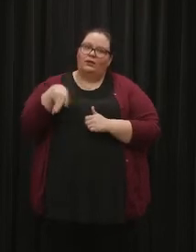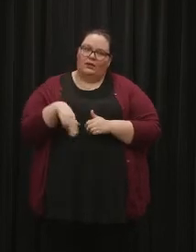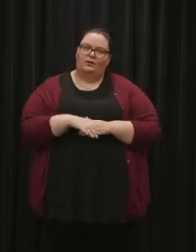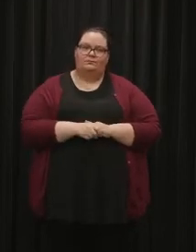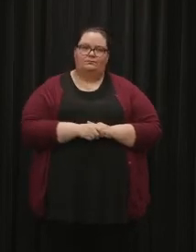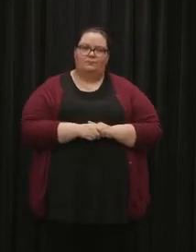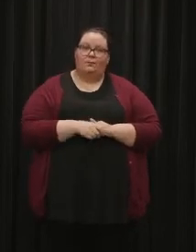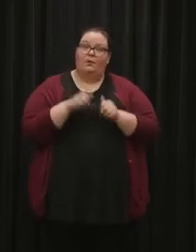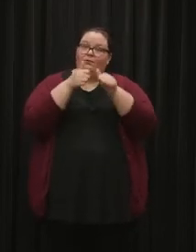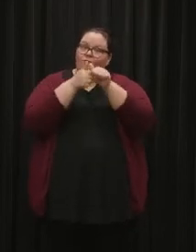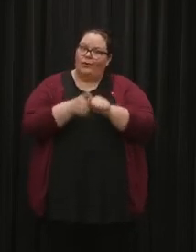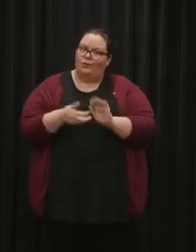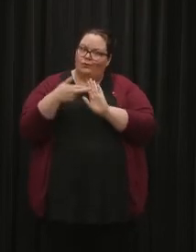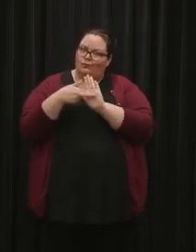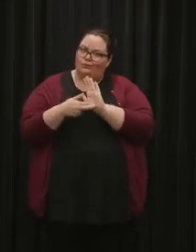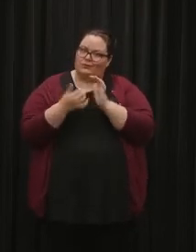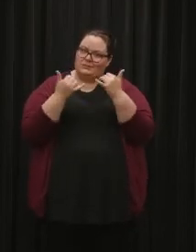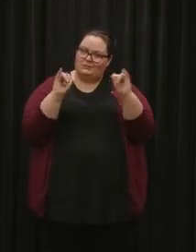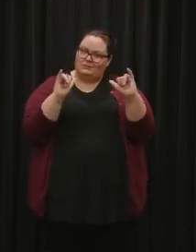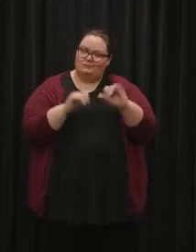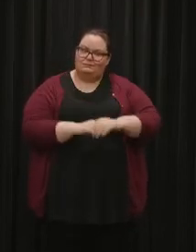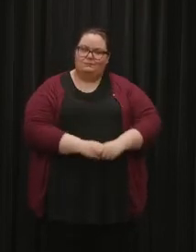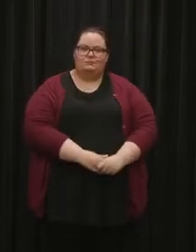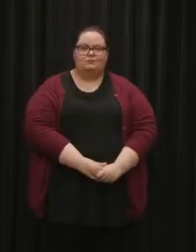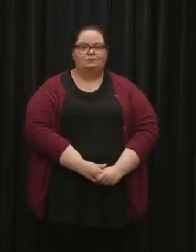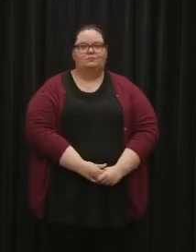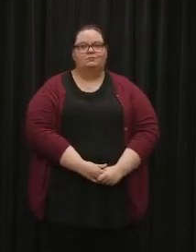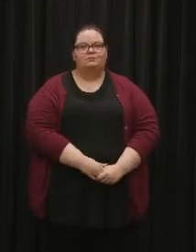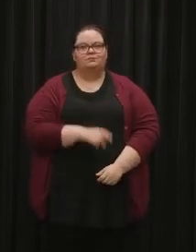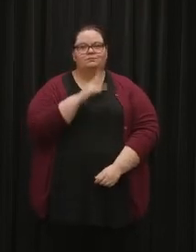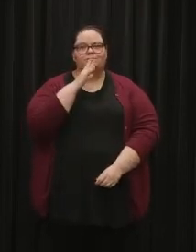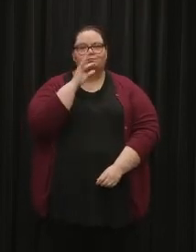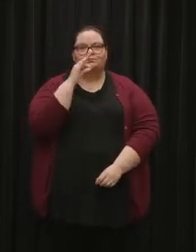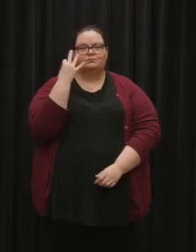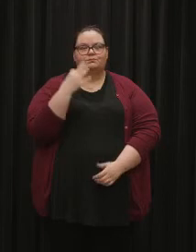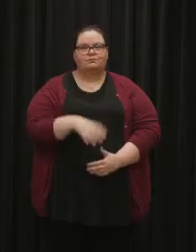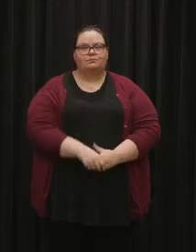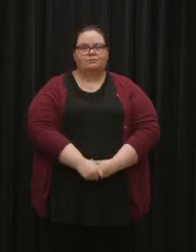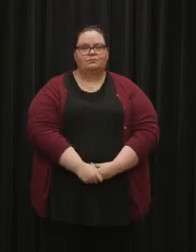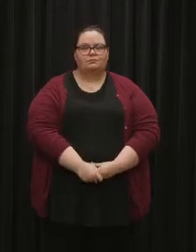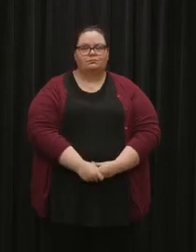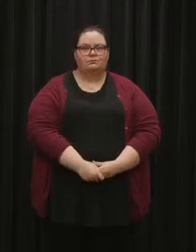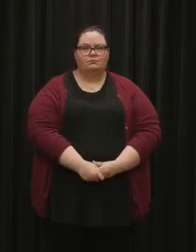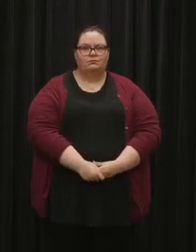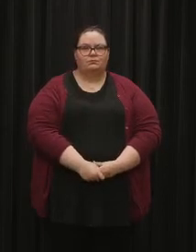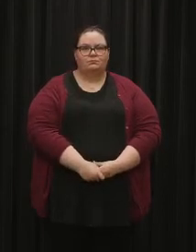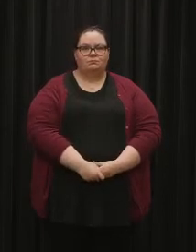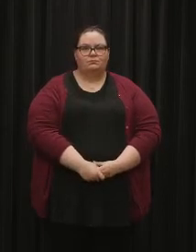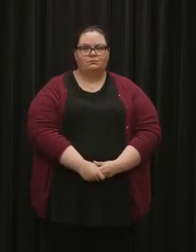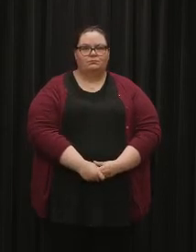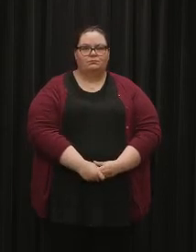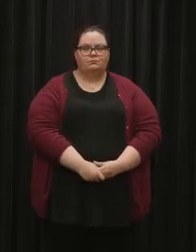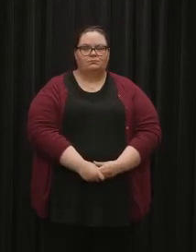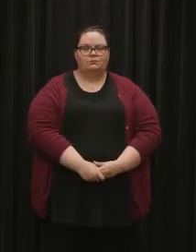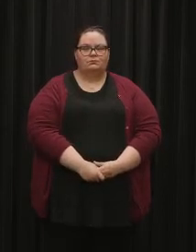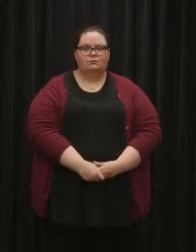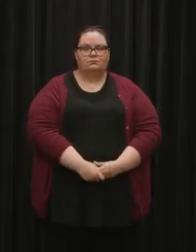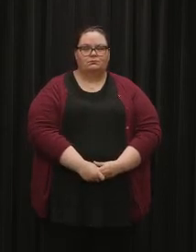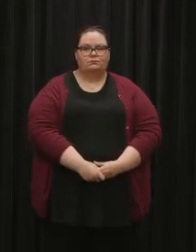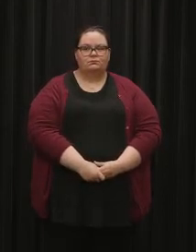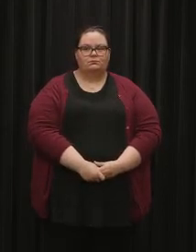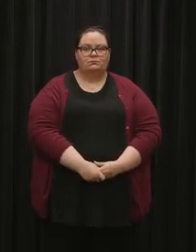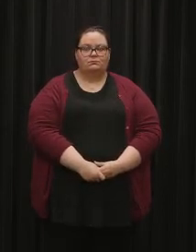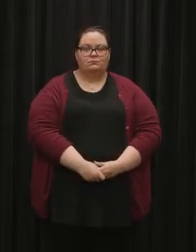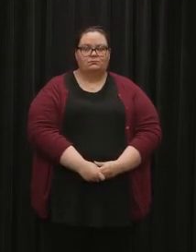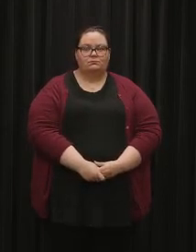province. We are so lucky to live in a province where we can go shopping while taking